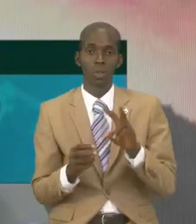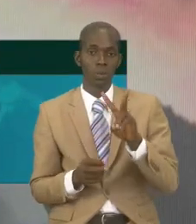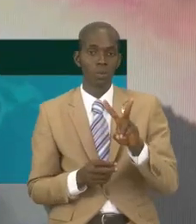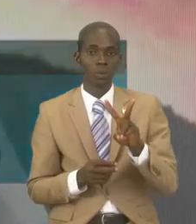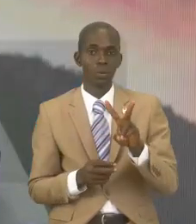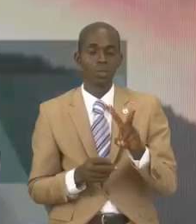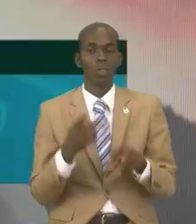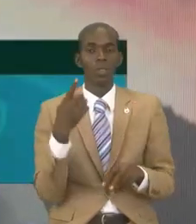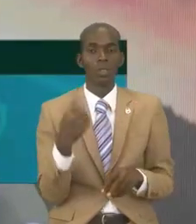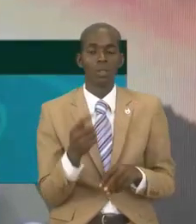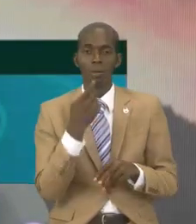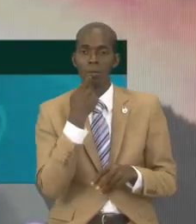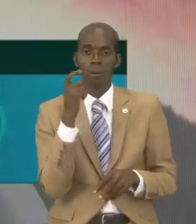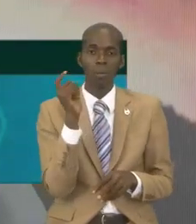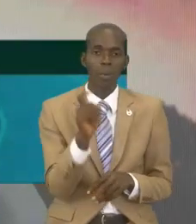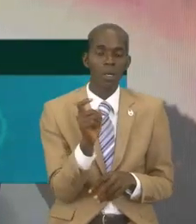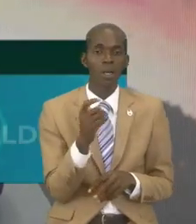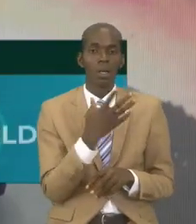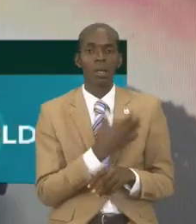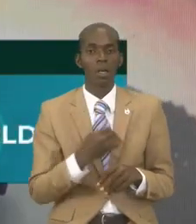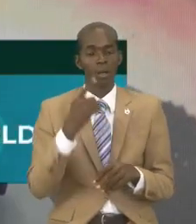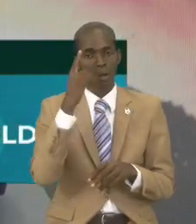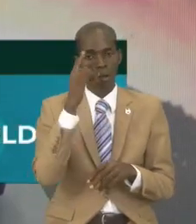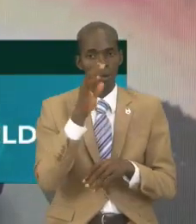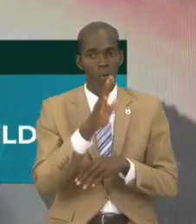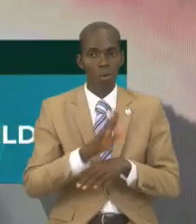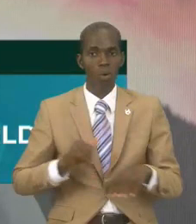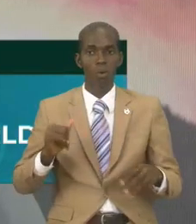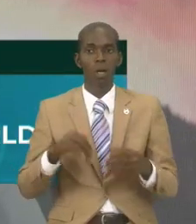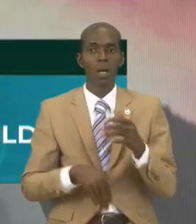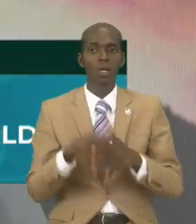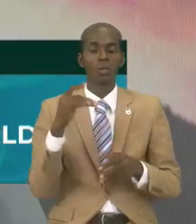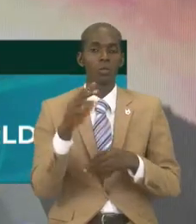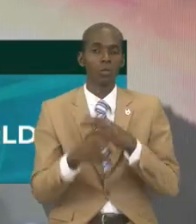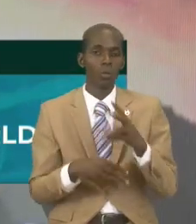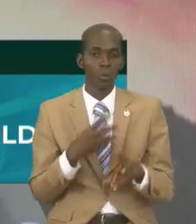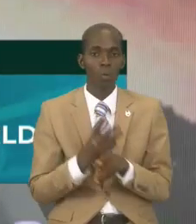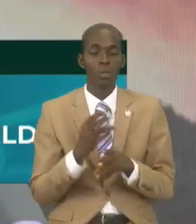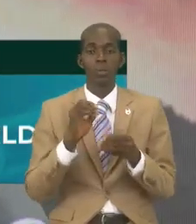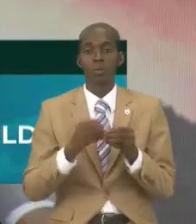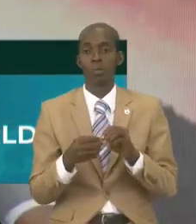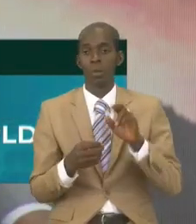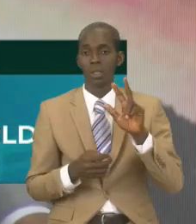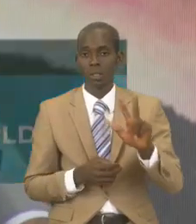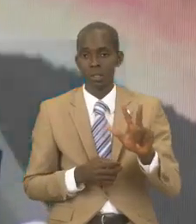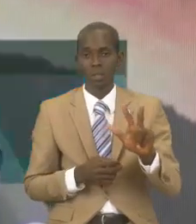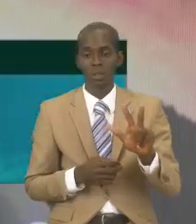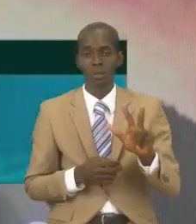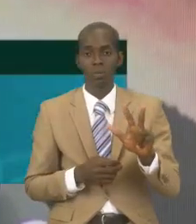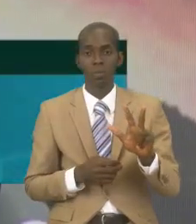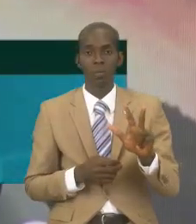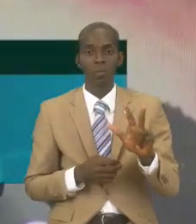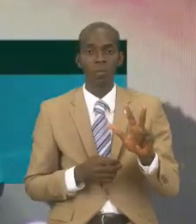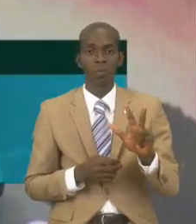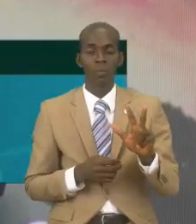the command and call out of the world. Number three, through